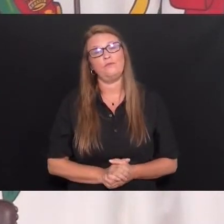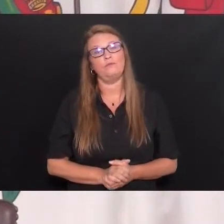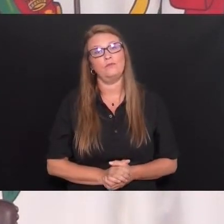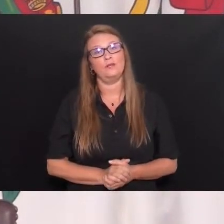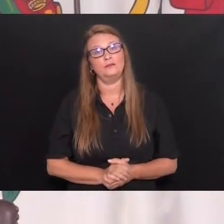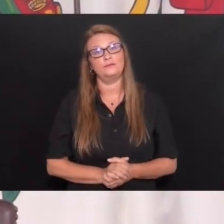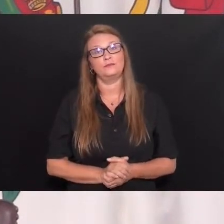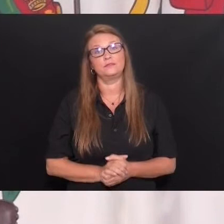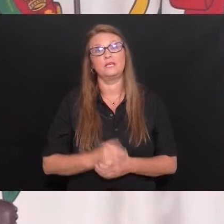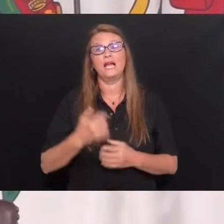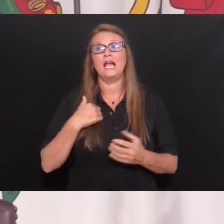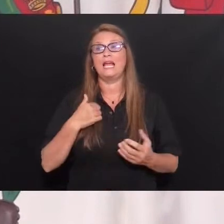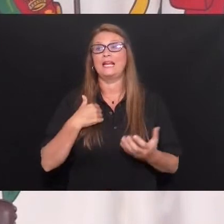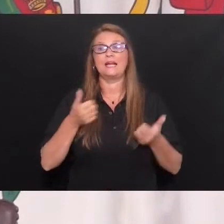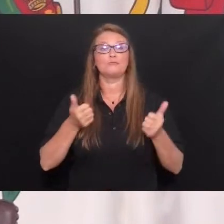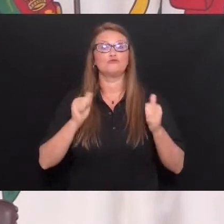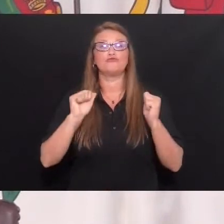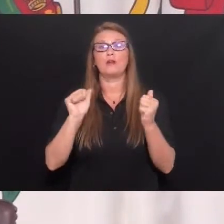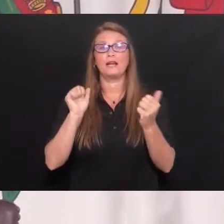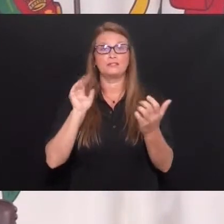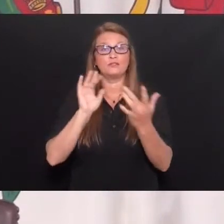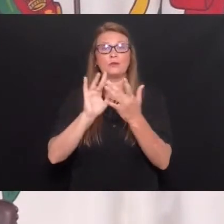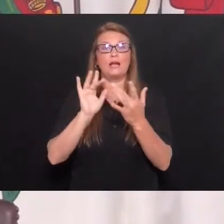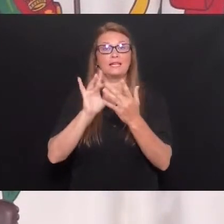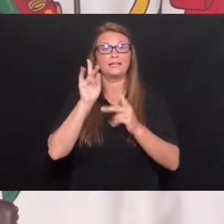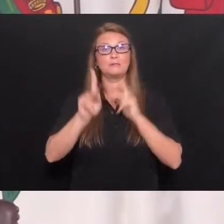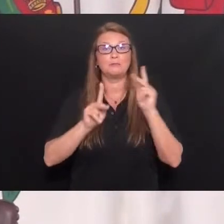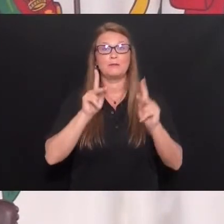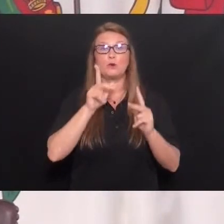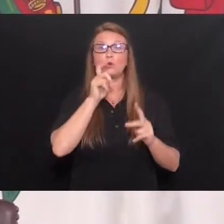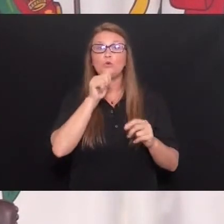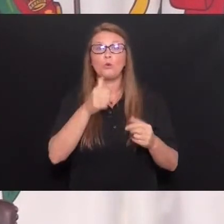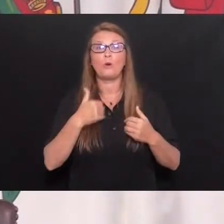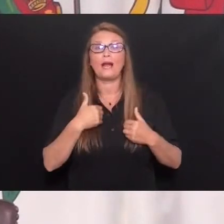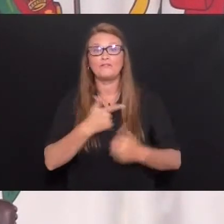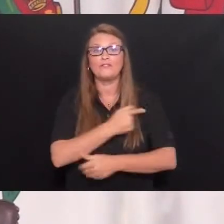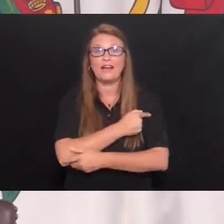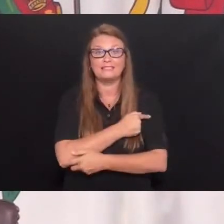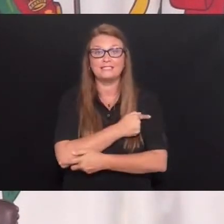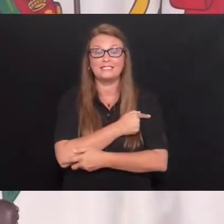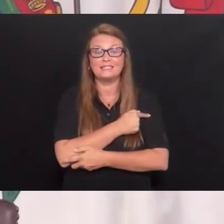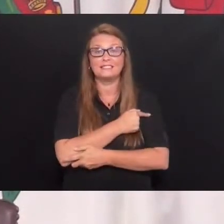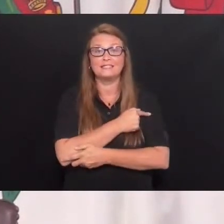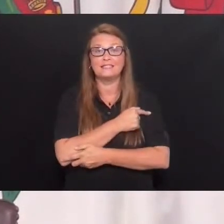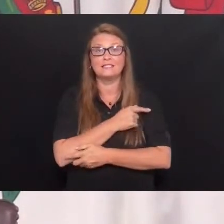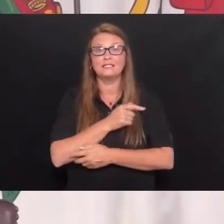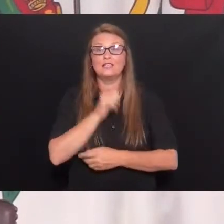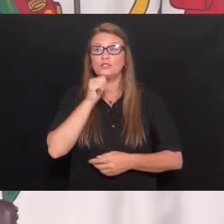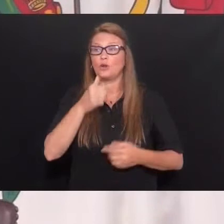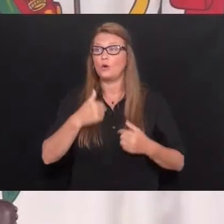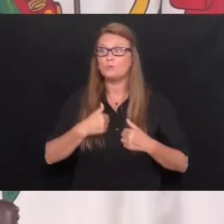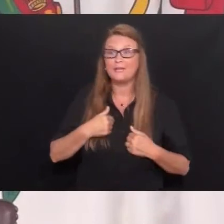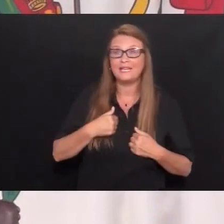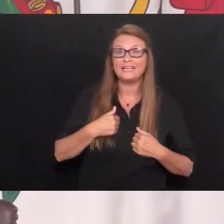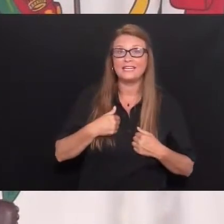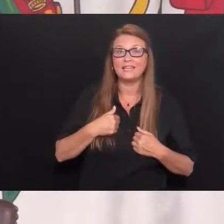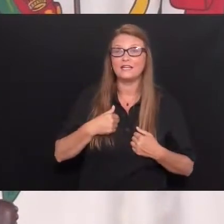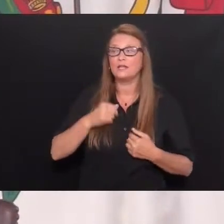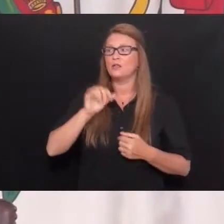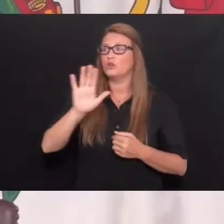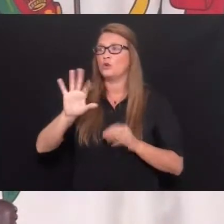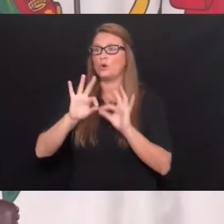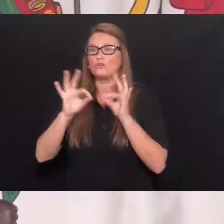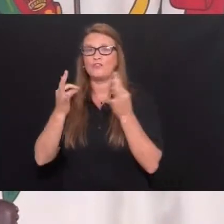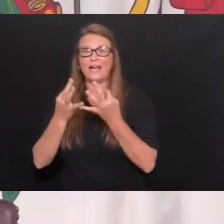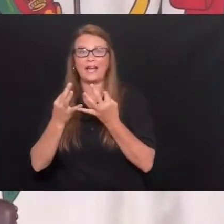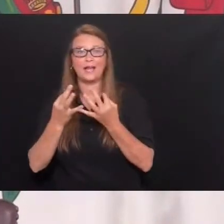and reach out to all those that aren't vaccinated. if you don't do it for me, or don't do it for your family